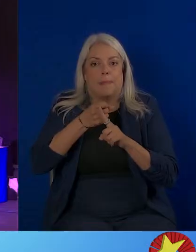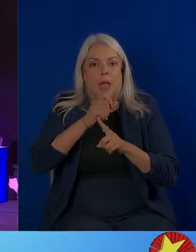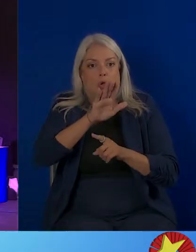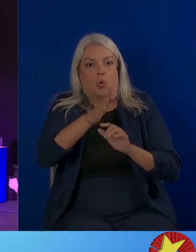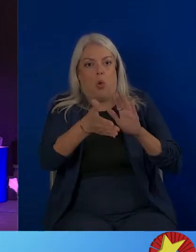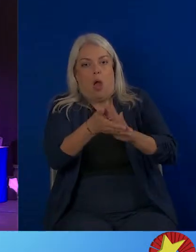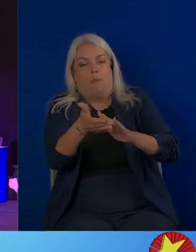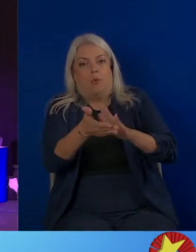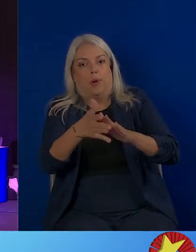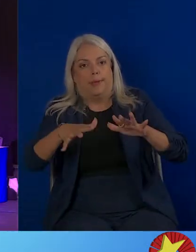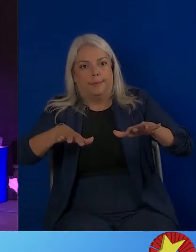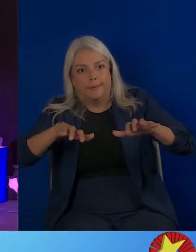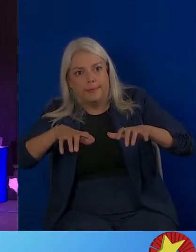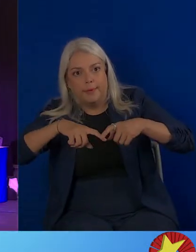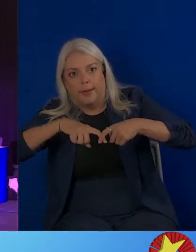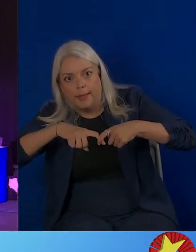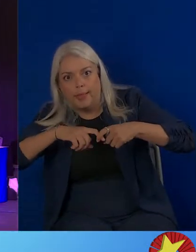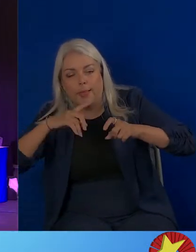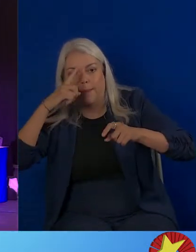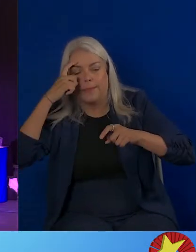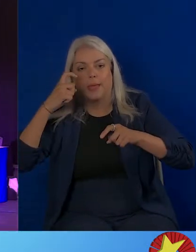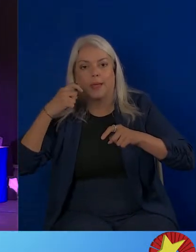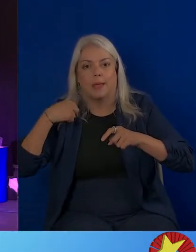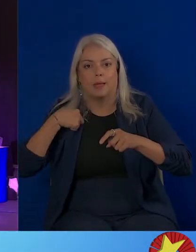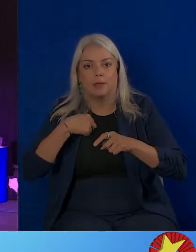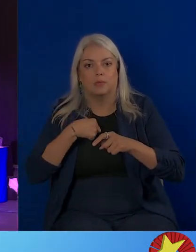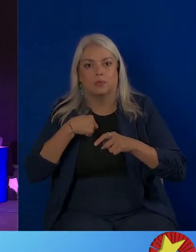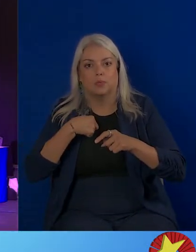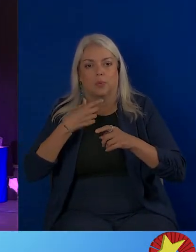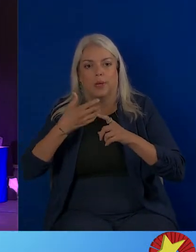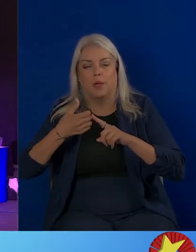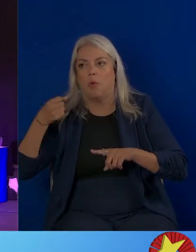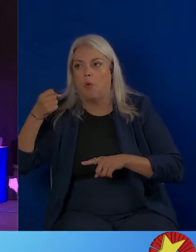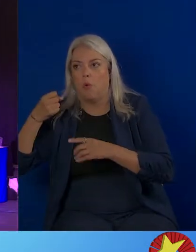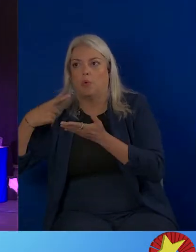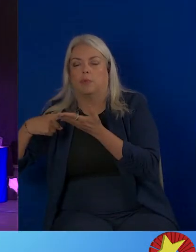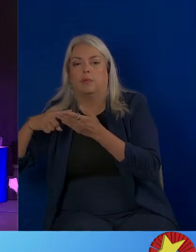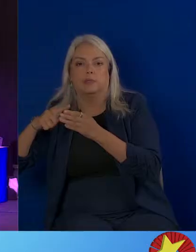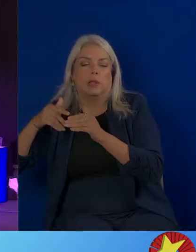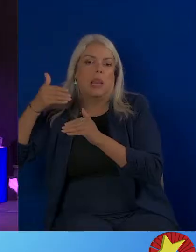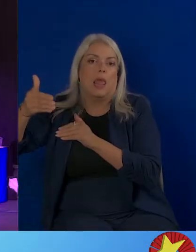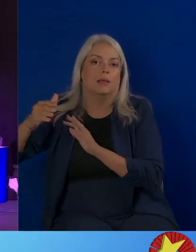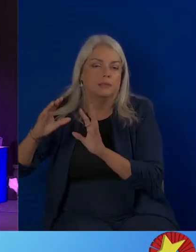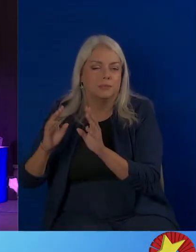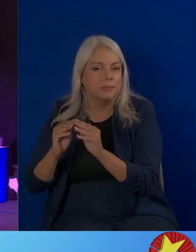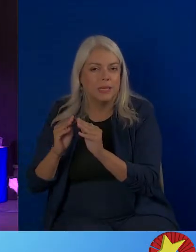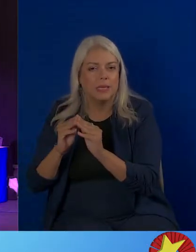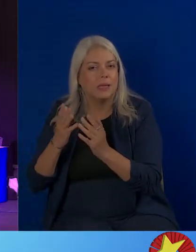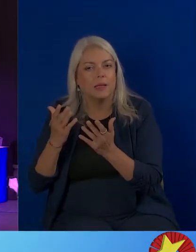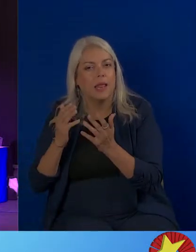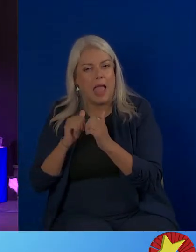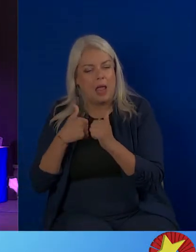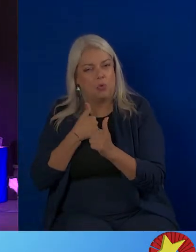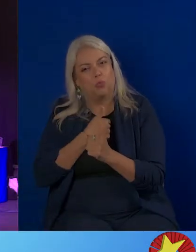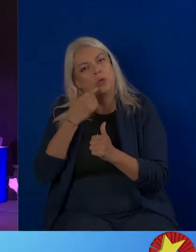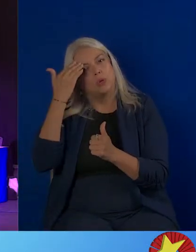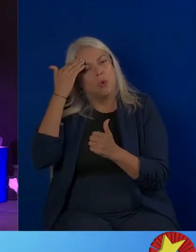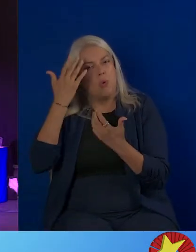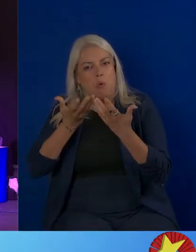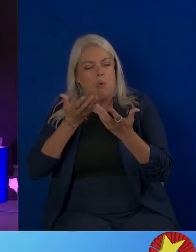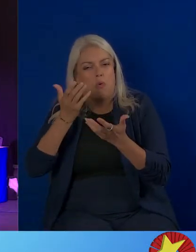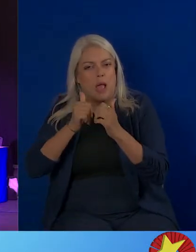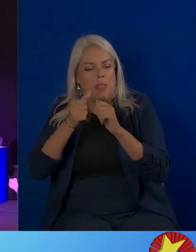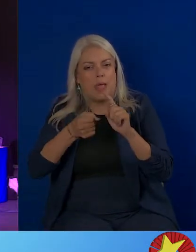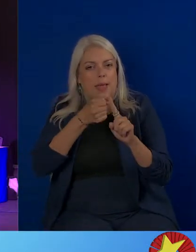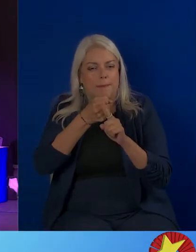my concern about this is, if there are things that end up getting tabled to the next session, the next meeting, how does that impact that? So back